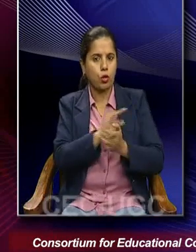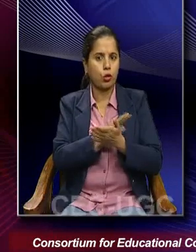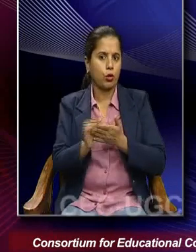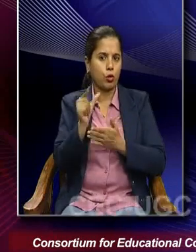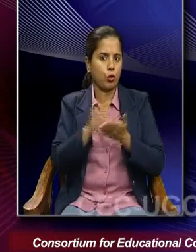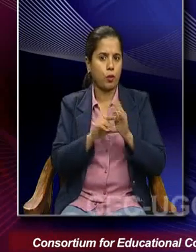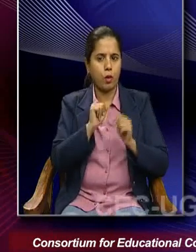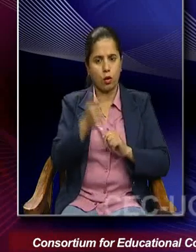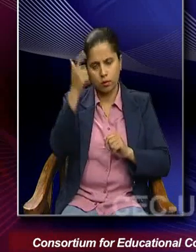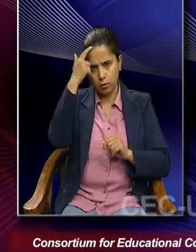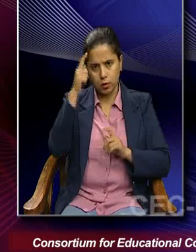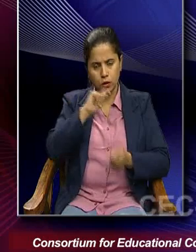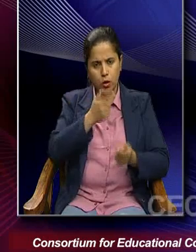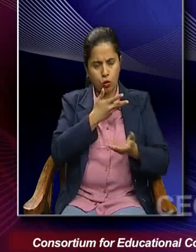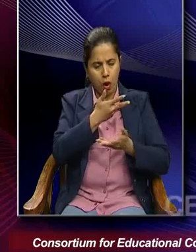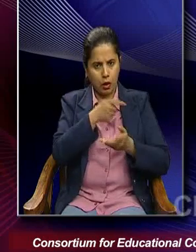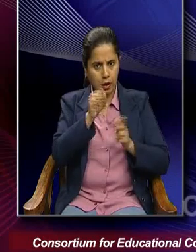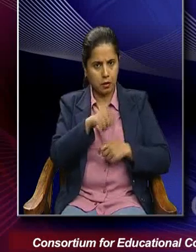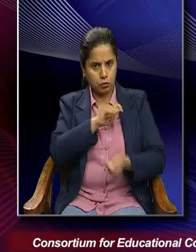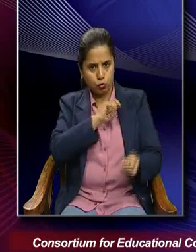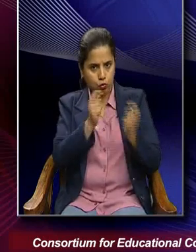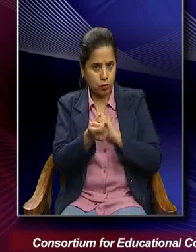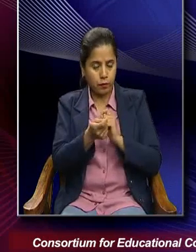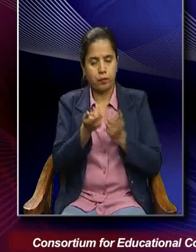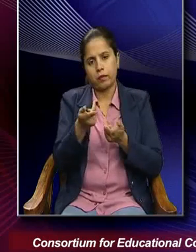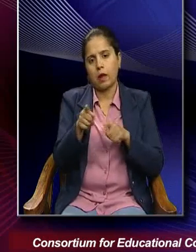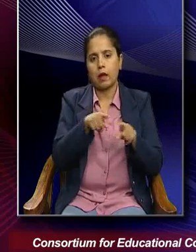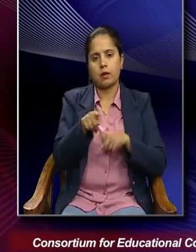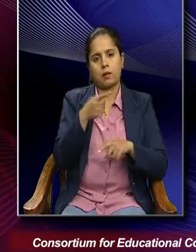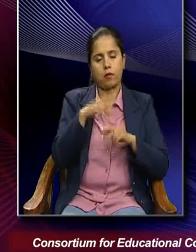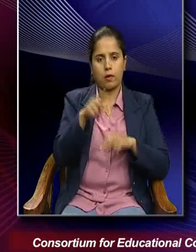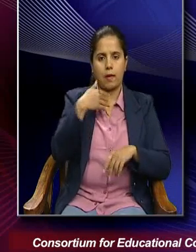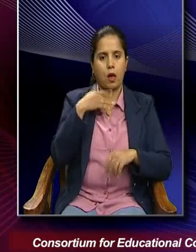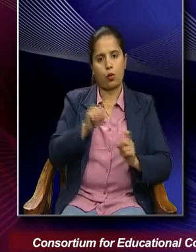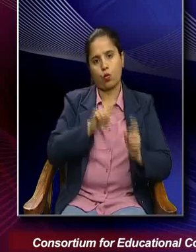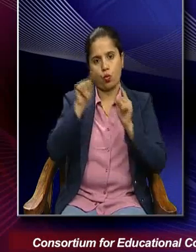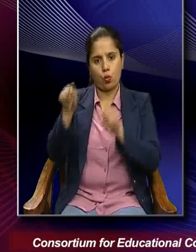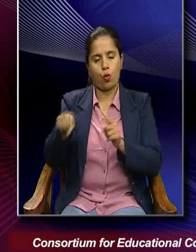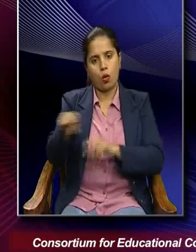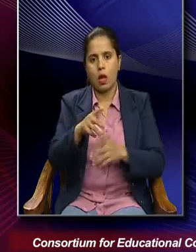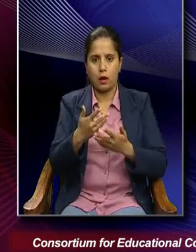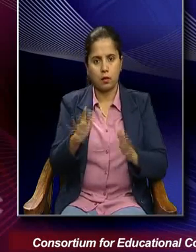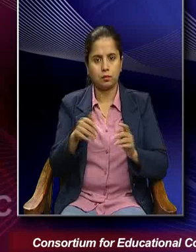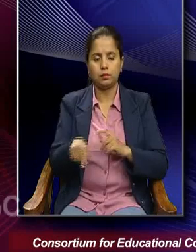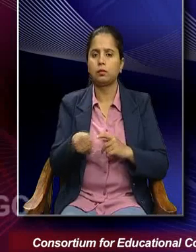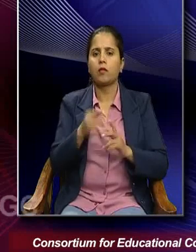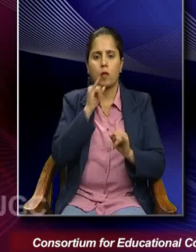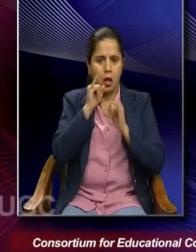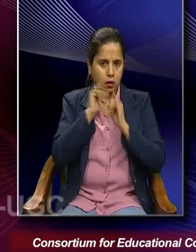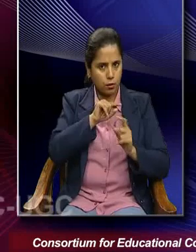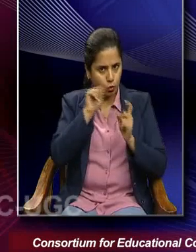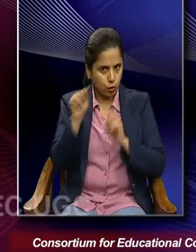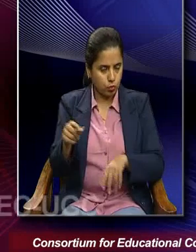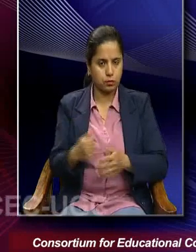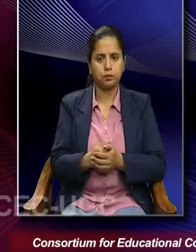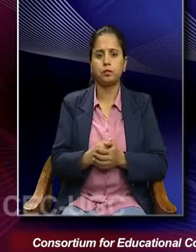alter his interaction with someone. So, in case we go for a kind of a interview and